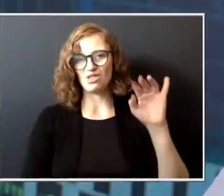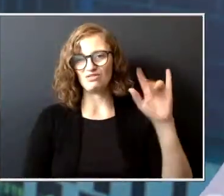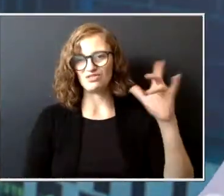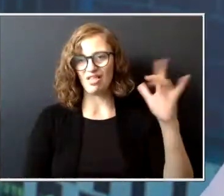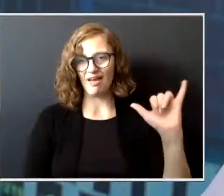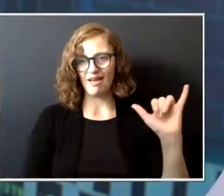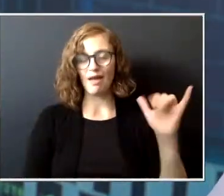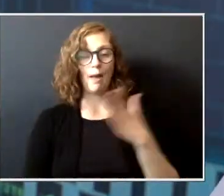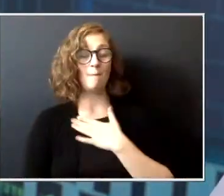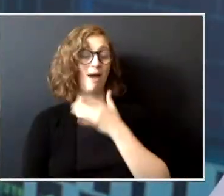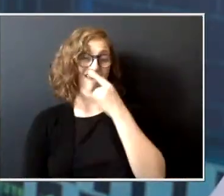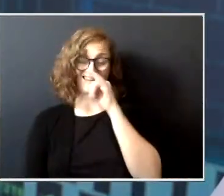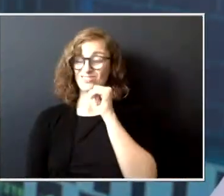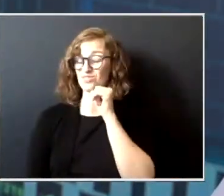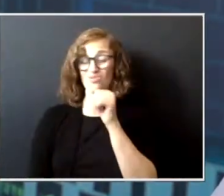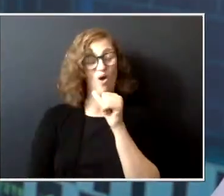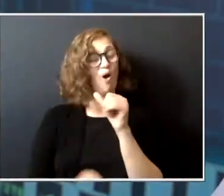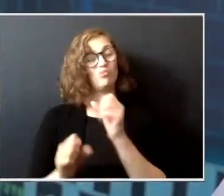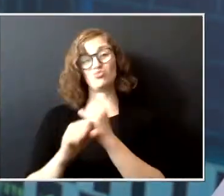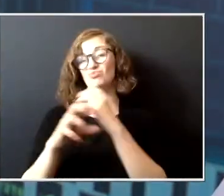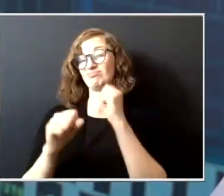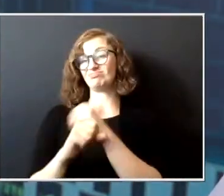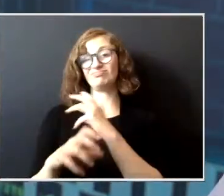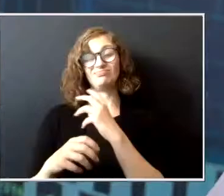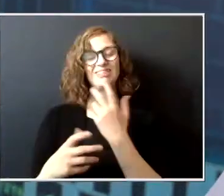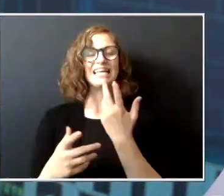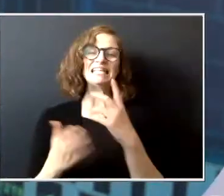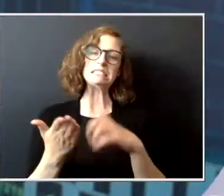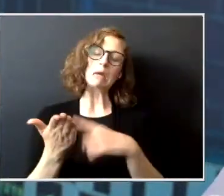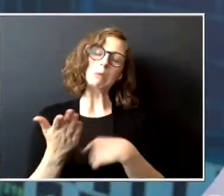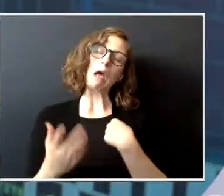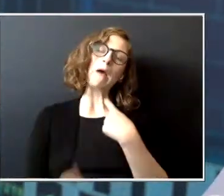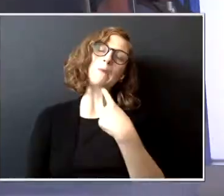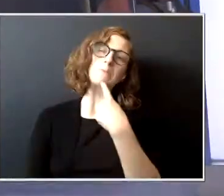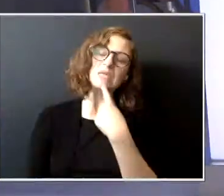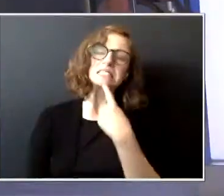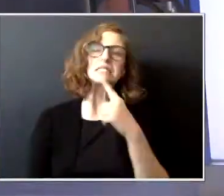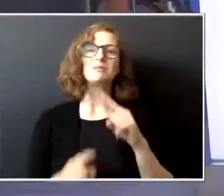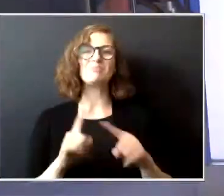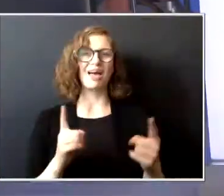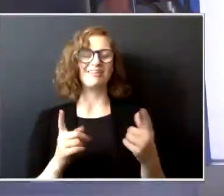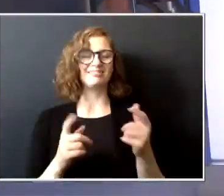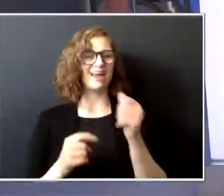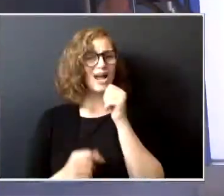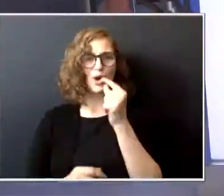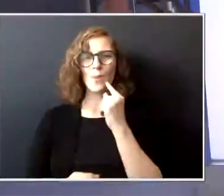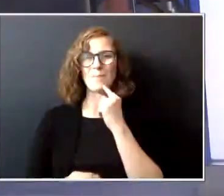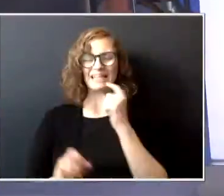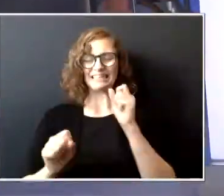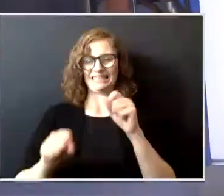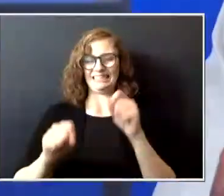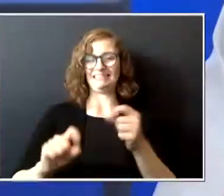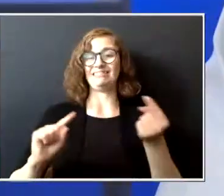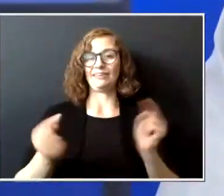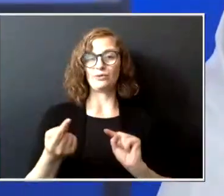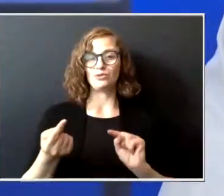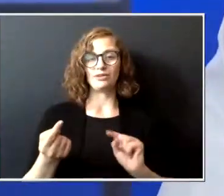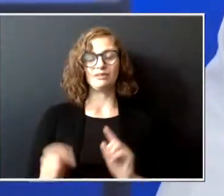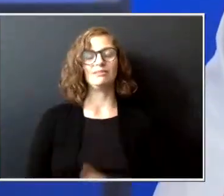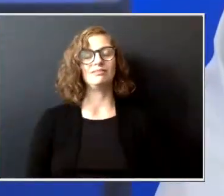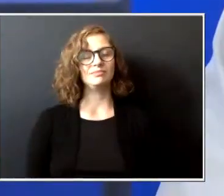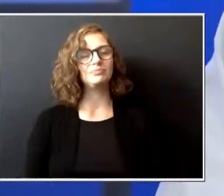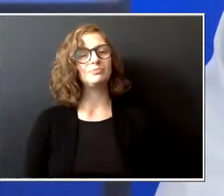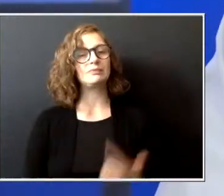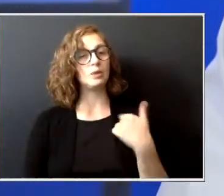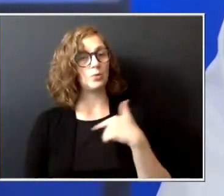I don't miss the possibility of the injuries. Yeah. And I know we talked a lot about kind of the more explosive type